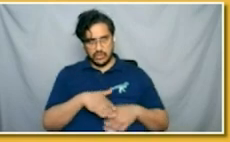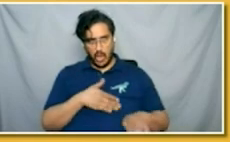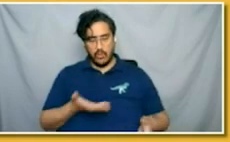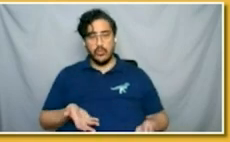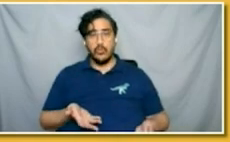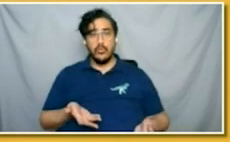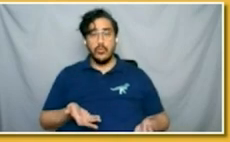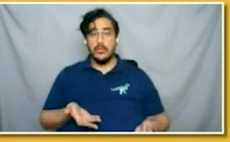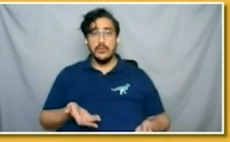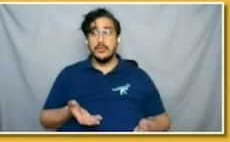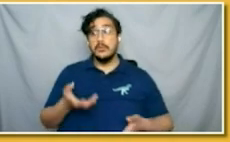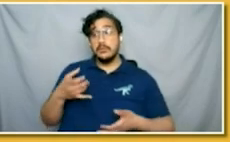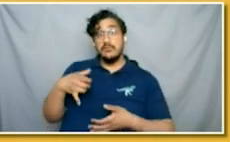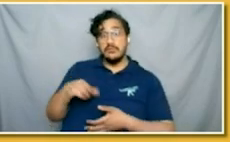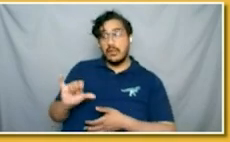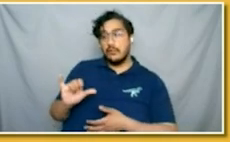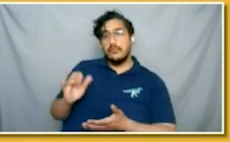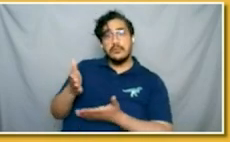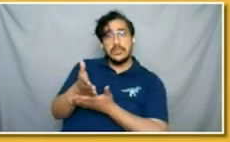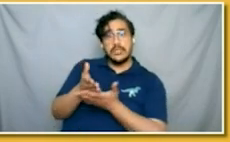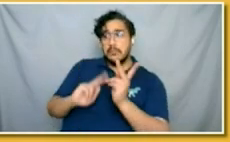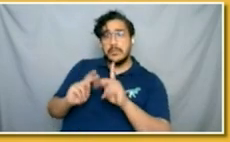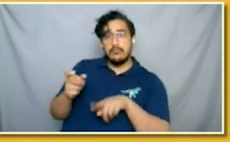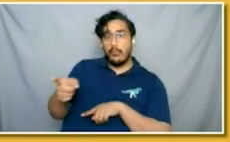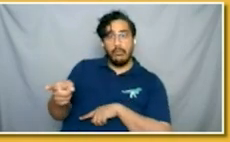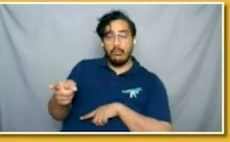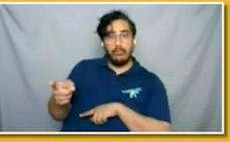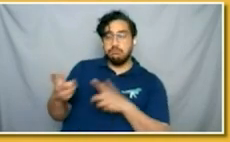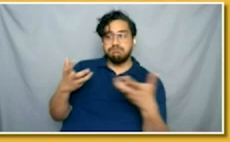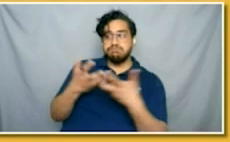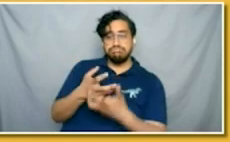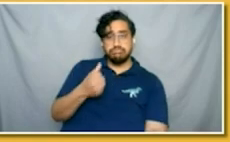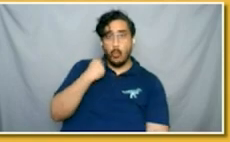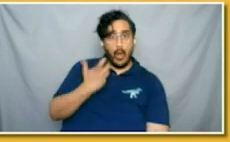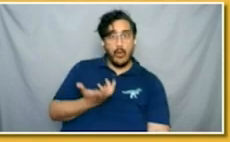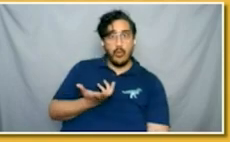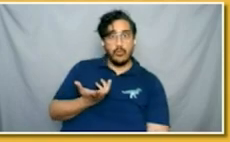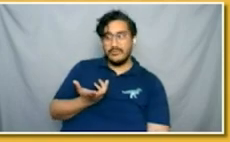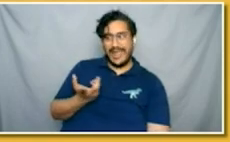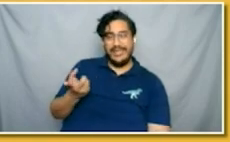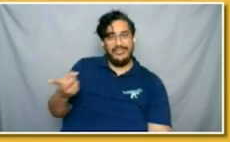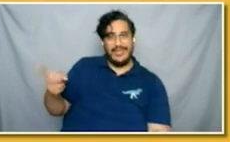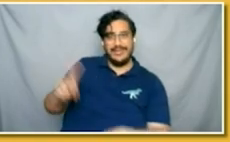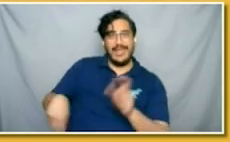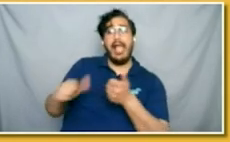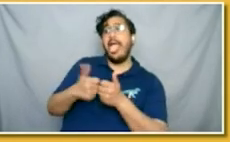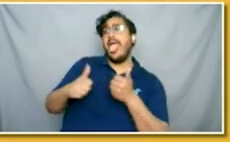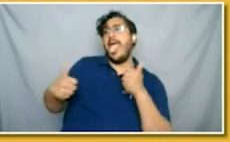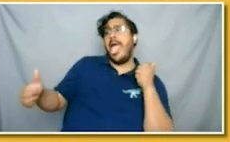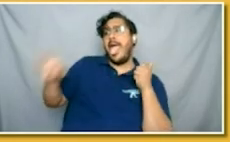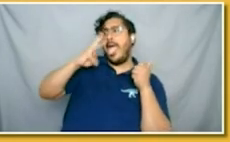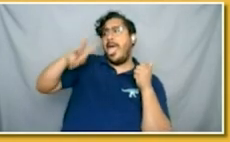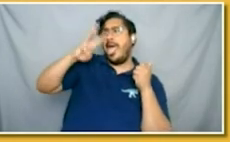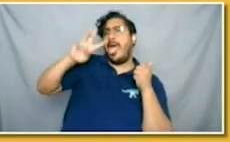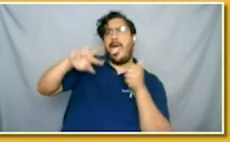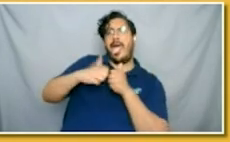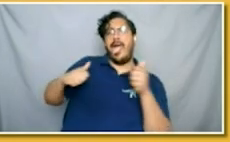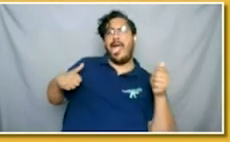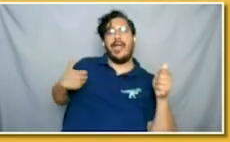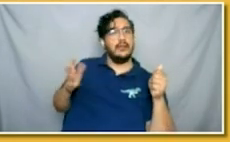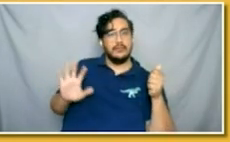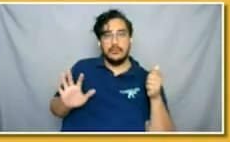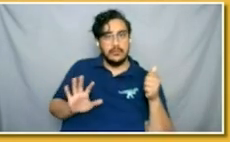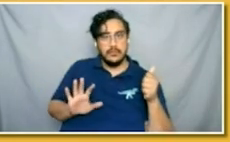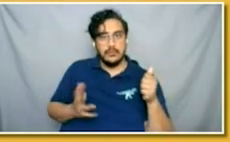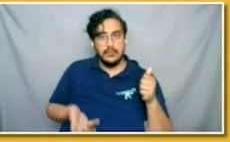left behind. The USPS, you know, we have to grow our services where we decline in the product. So if the first